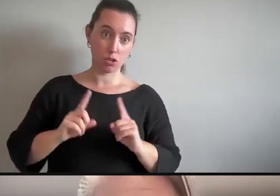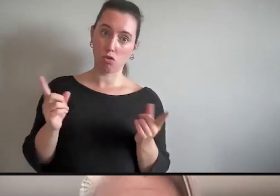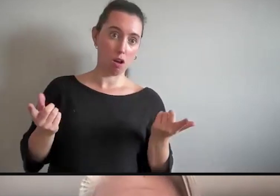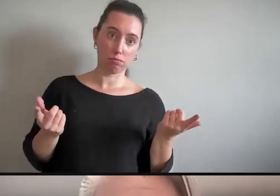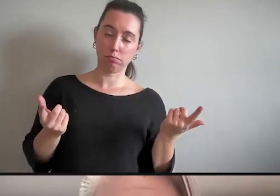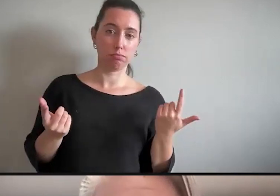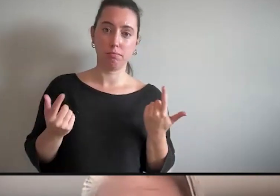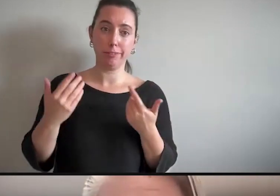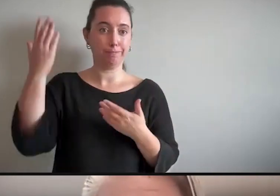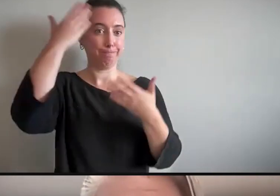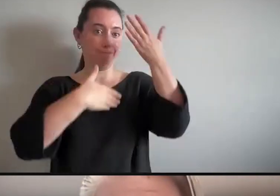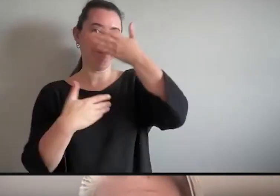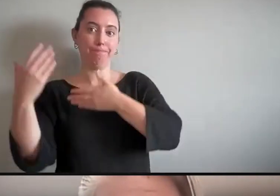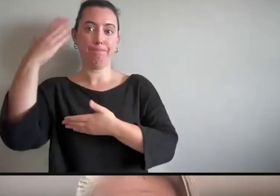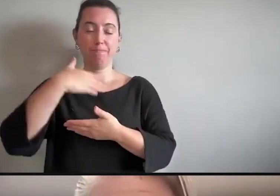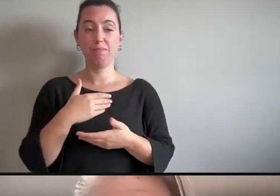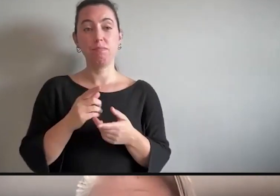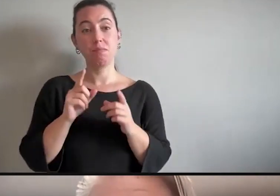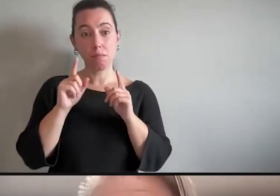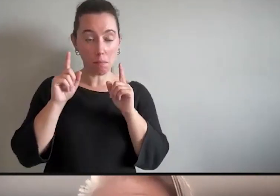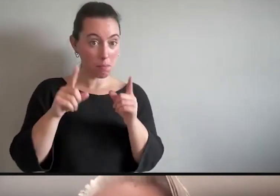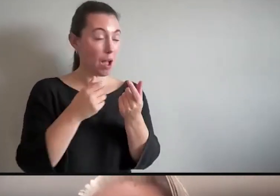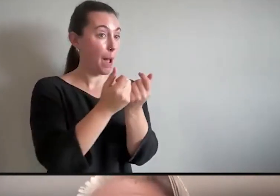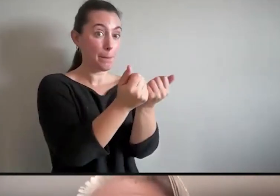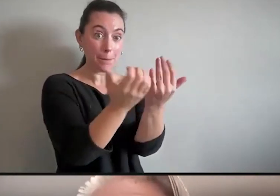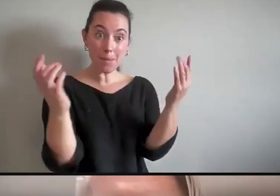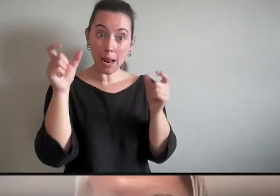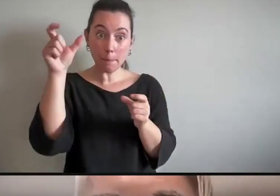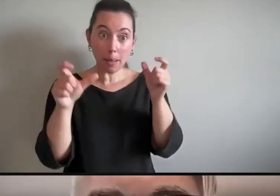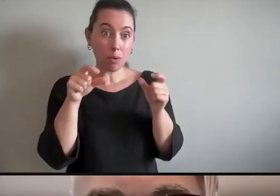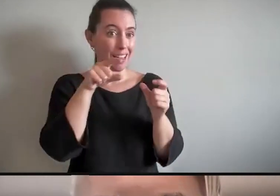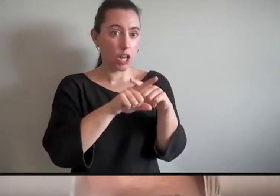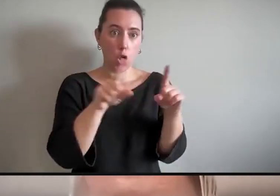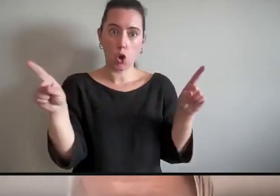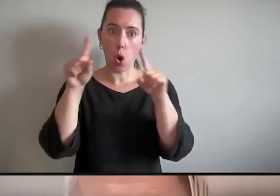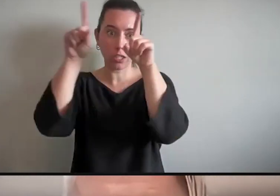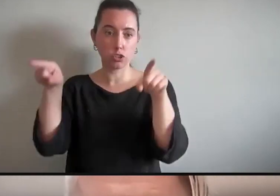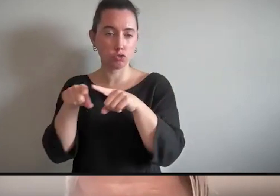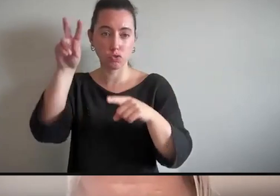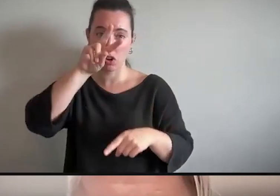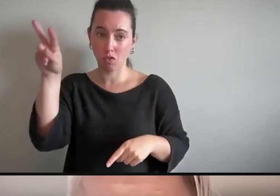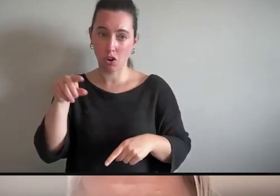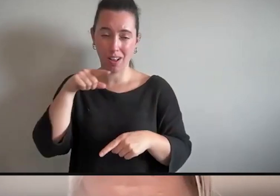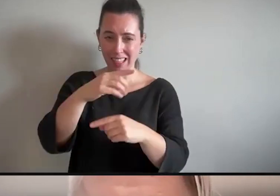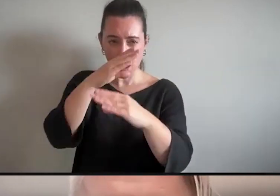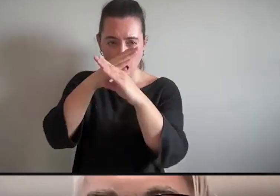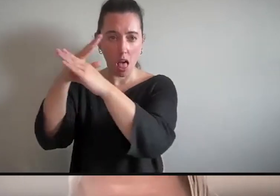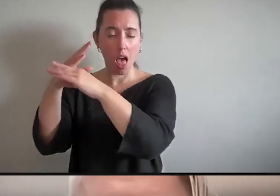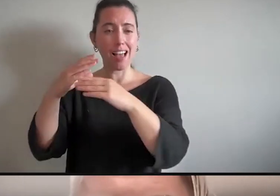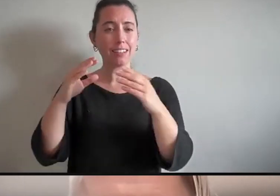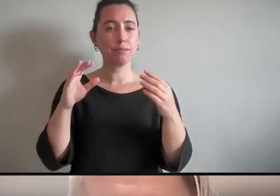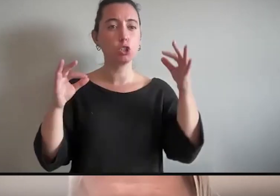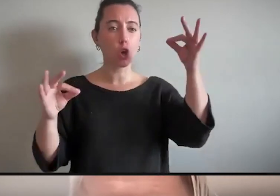really fringe. But what we see is many users who are not screen reader users, who have severe problems with the structure of the document from